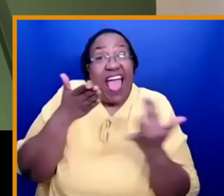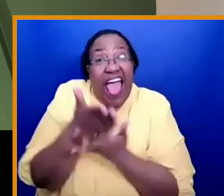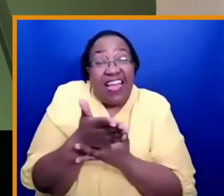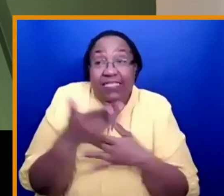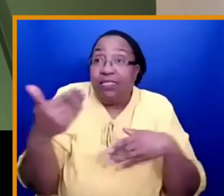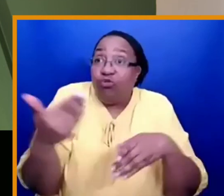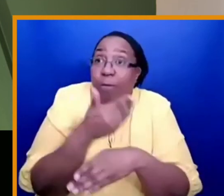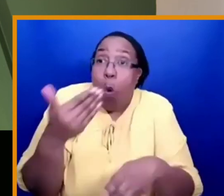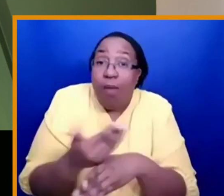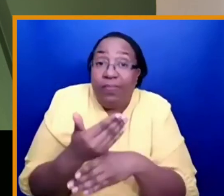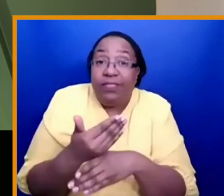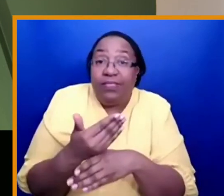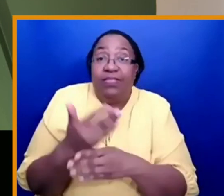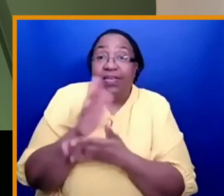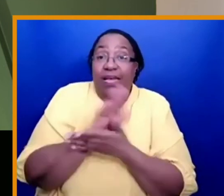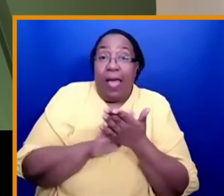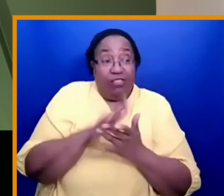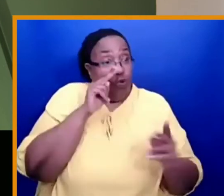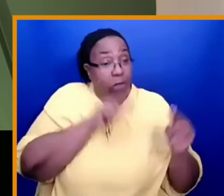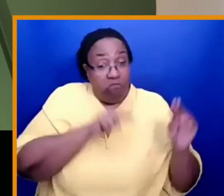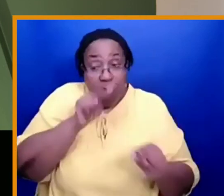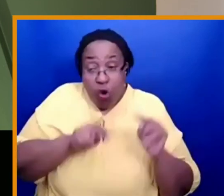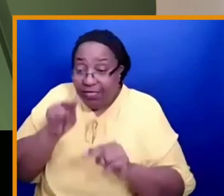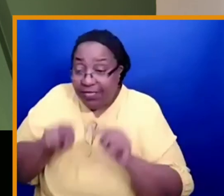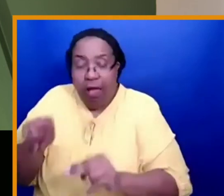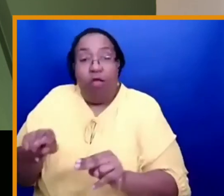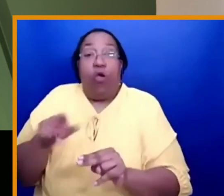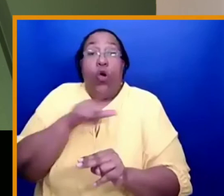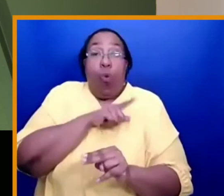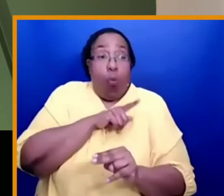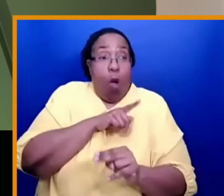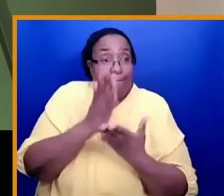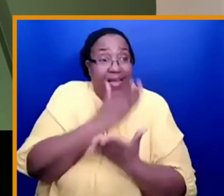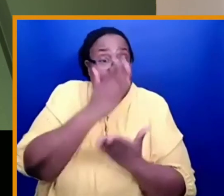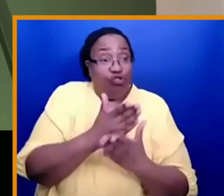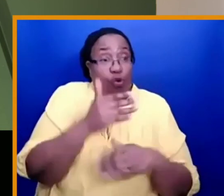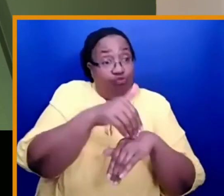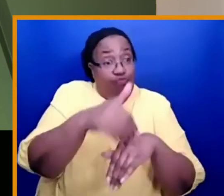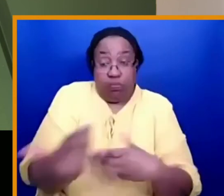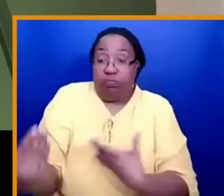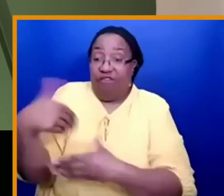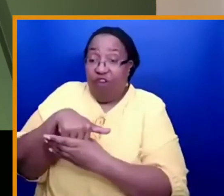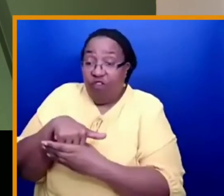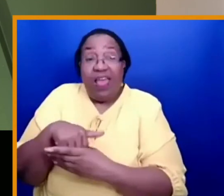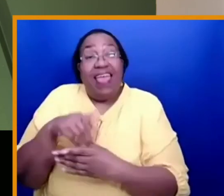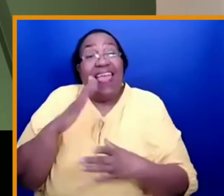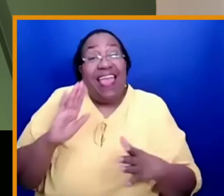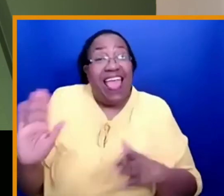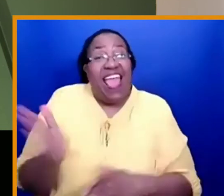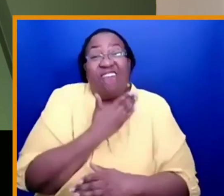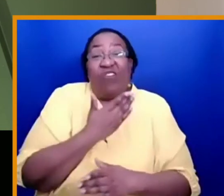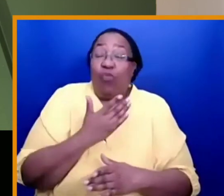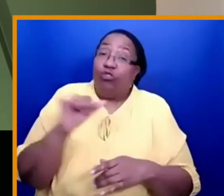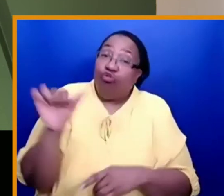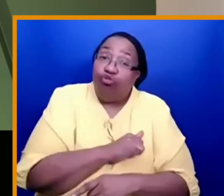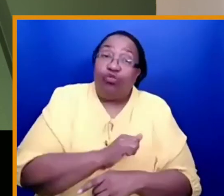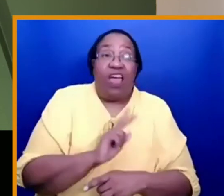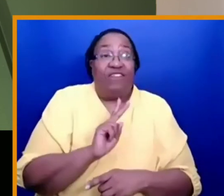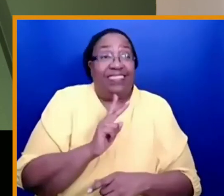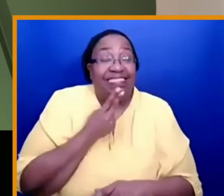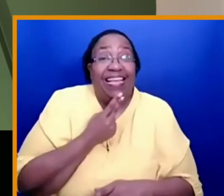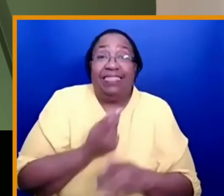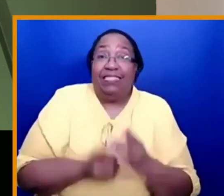and inclusive approach. Everyone deserves a second chance, and sometimes a third or fourth or fifth. This motion says we